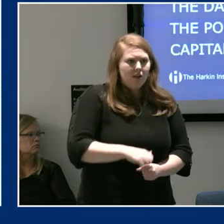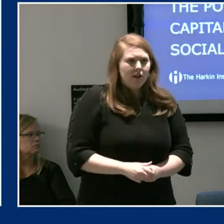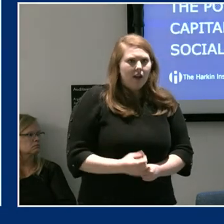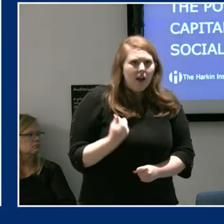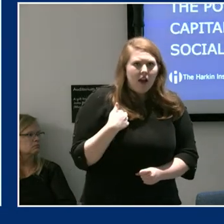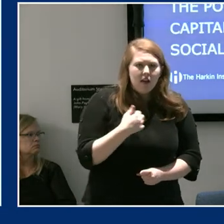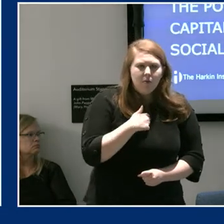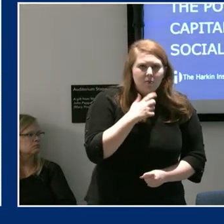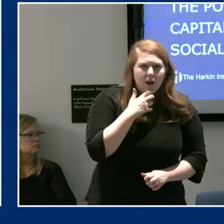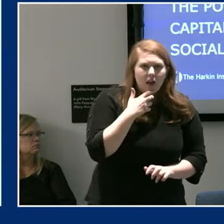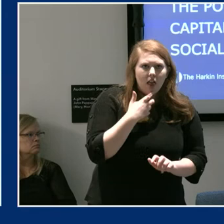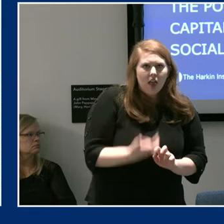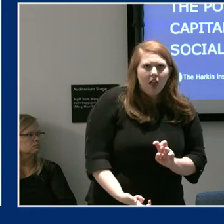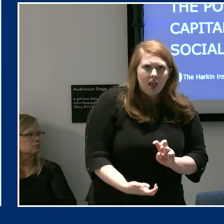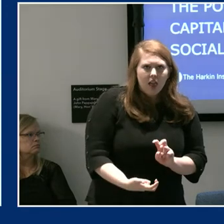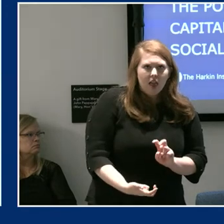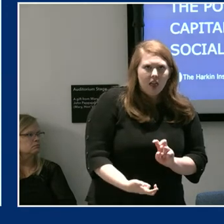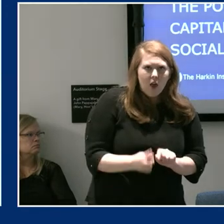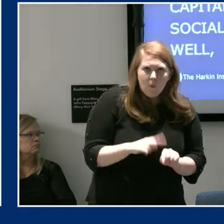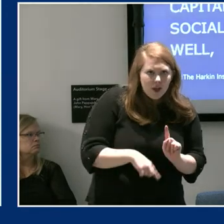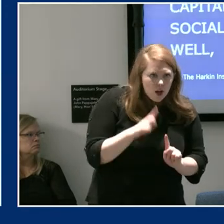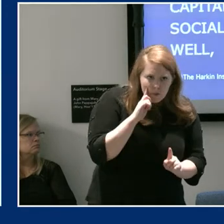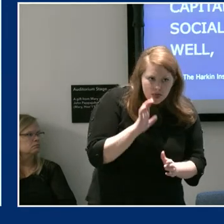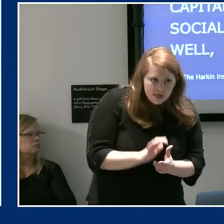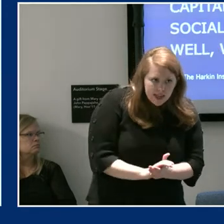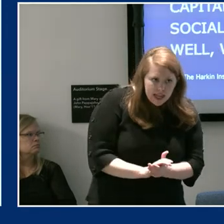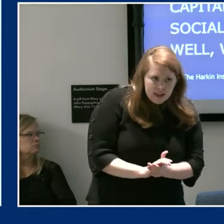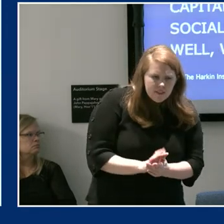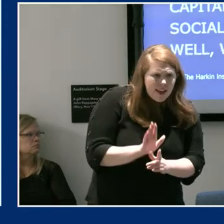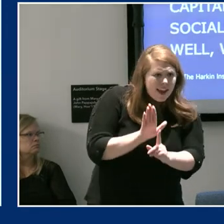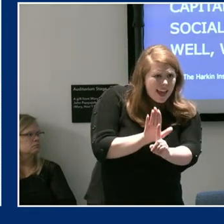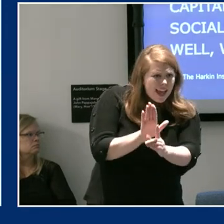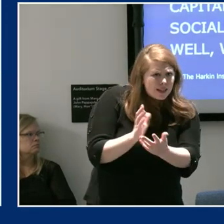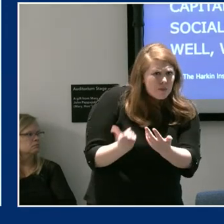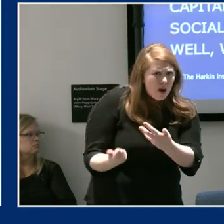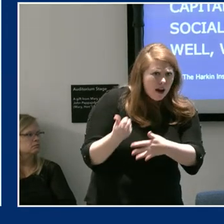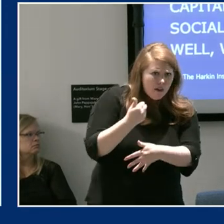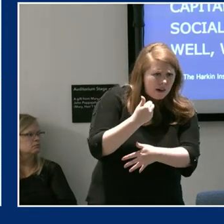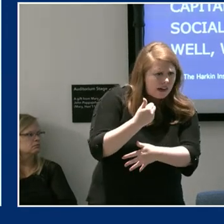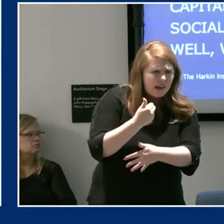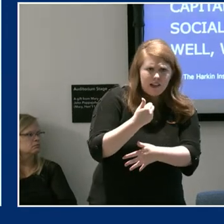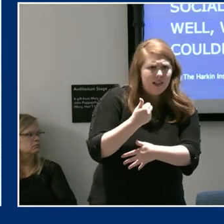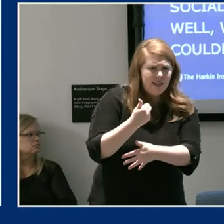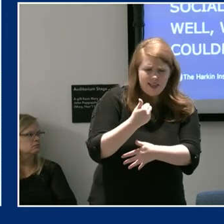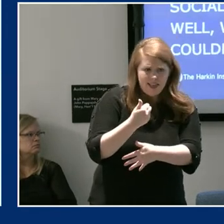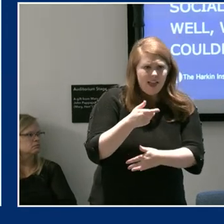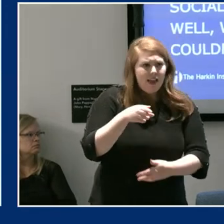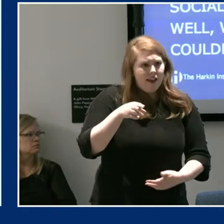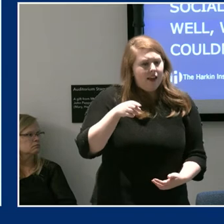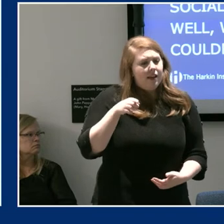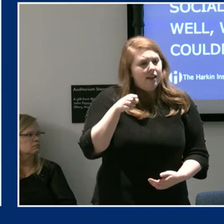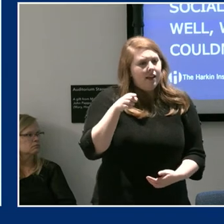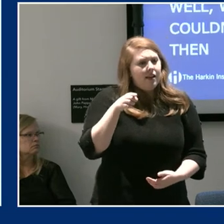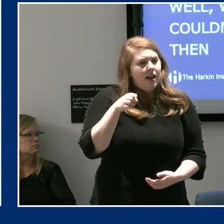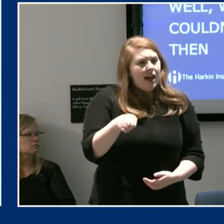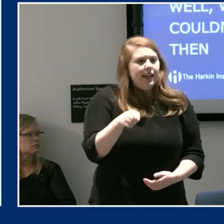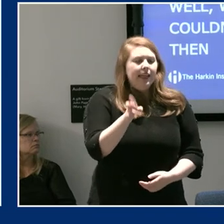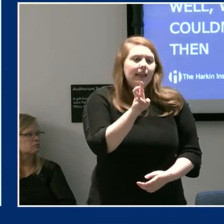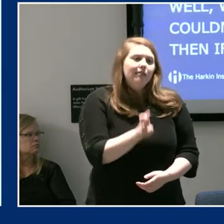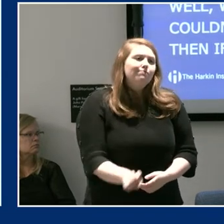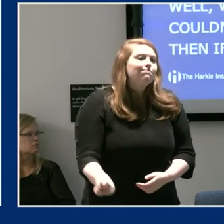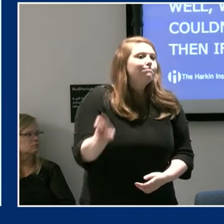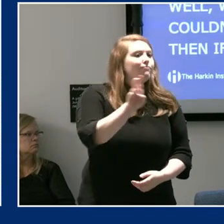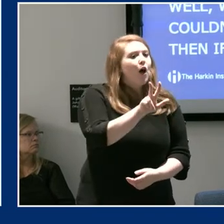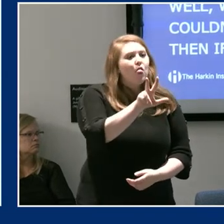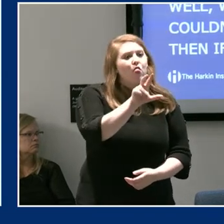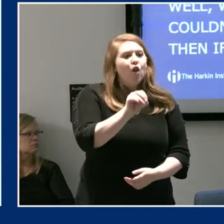fell out of our chairs. We couldn't believe that this was his priority. And then if you remember, he embarked on a tour of 30